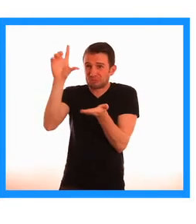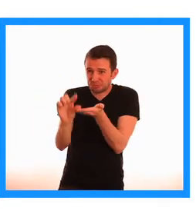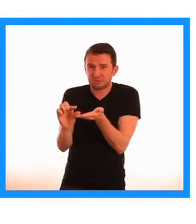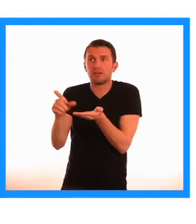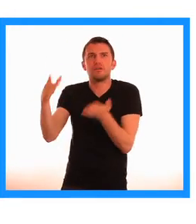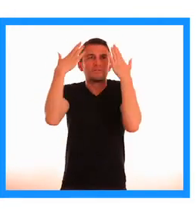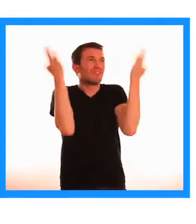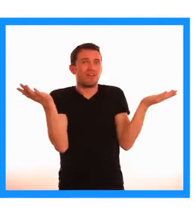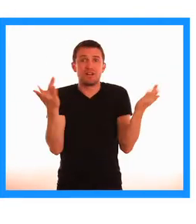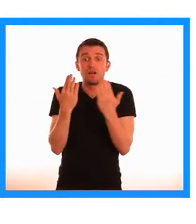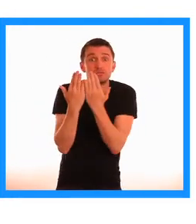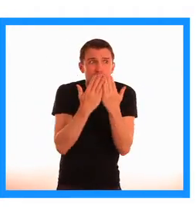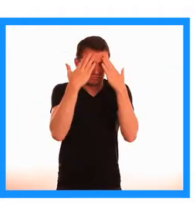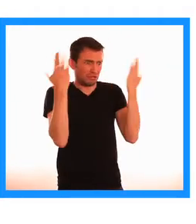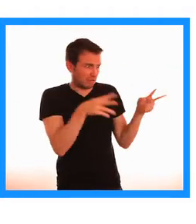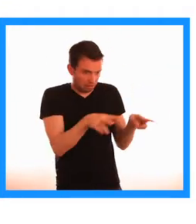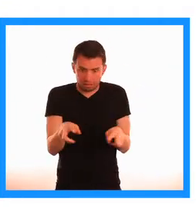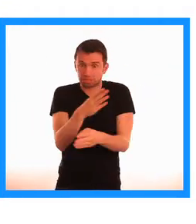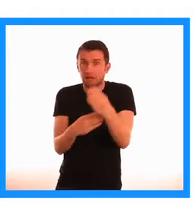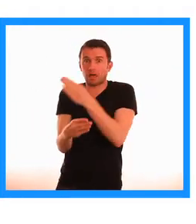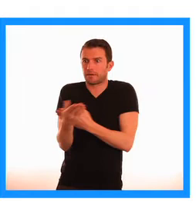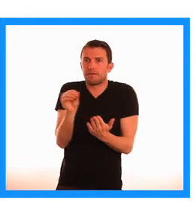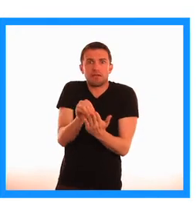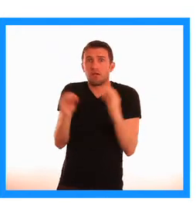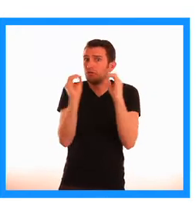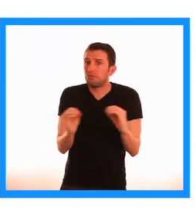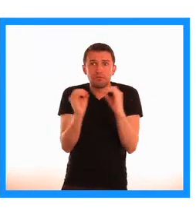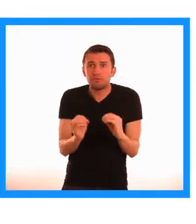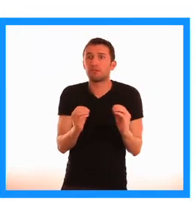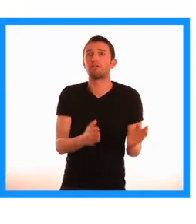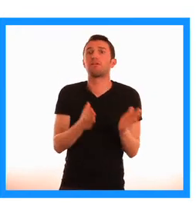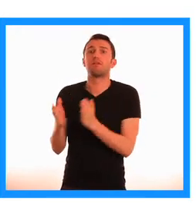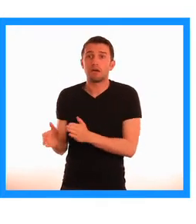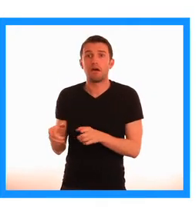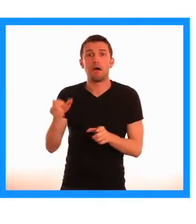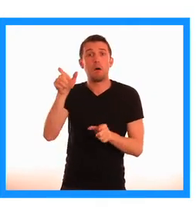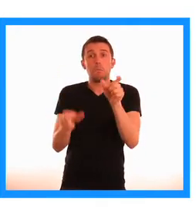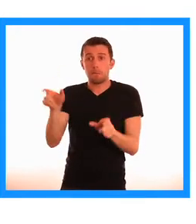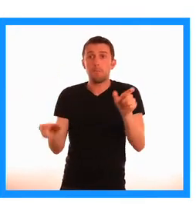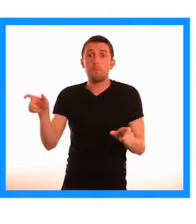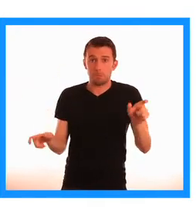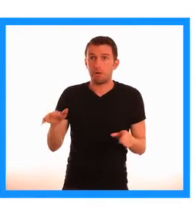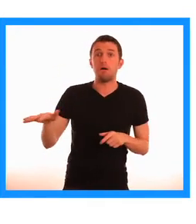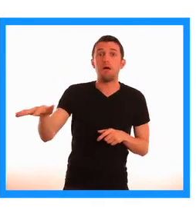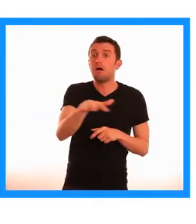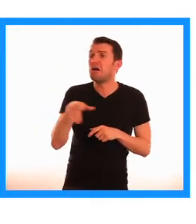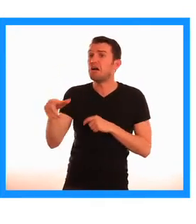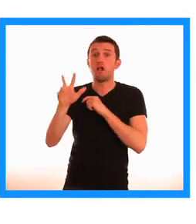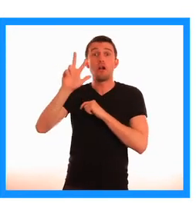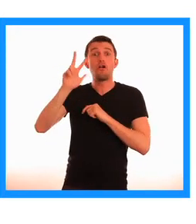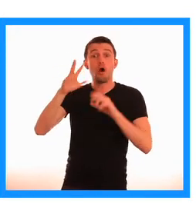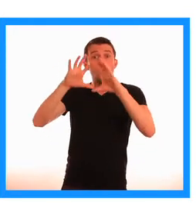or register children with disabilities. The lack of information on children with disabilities in low-income countries has contributed to a misconception